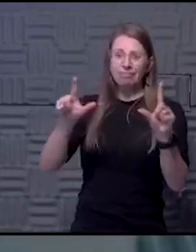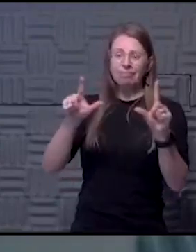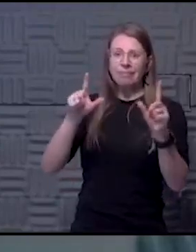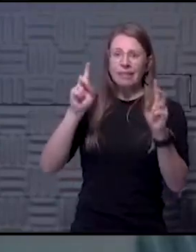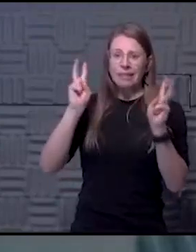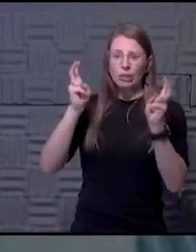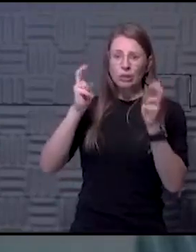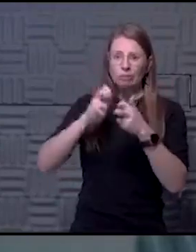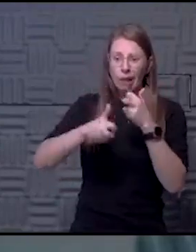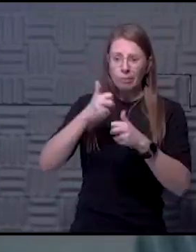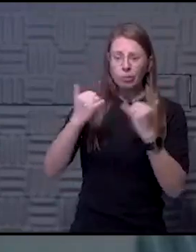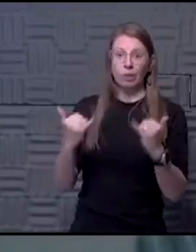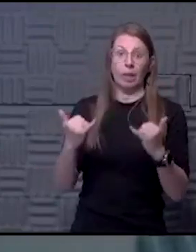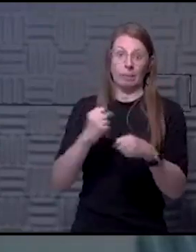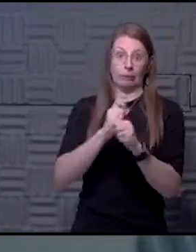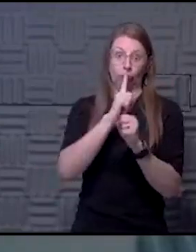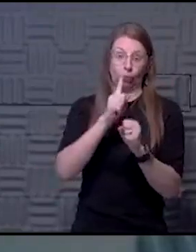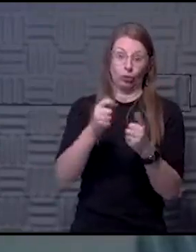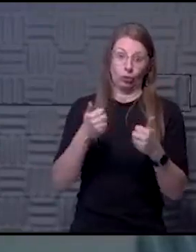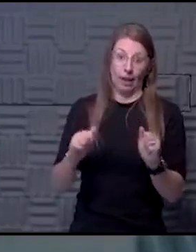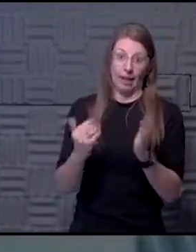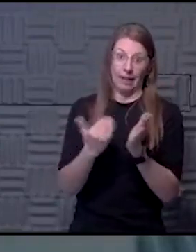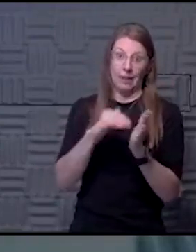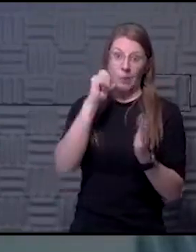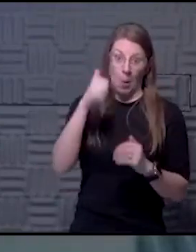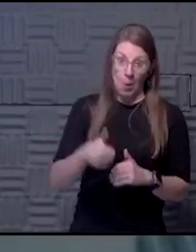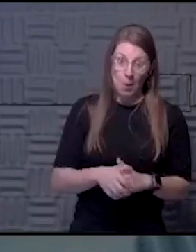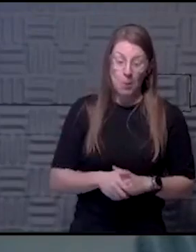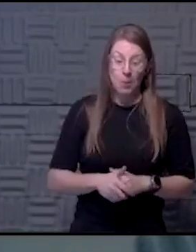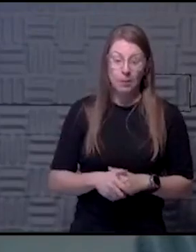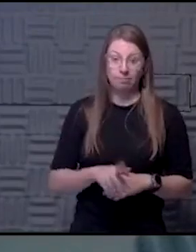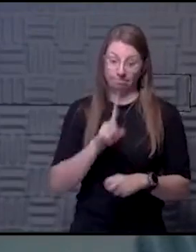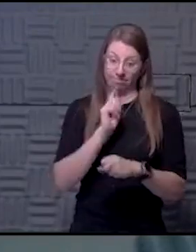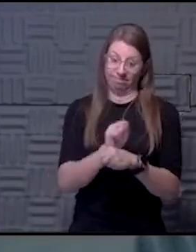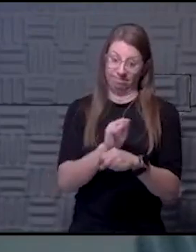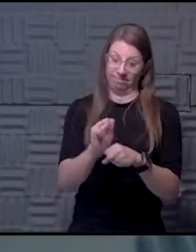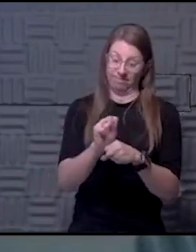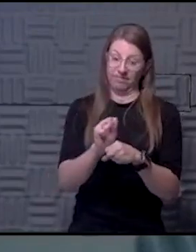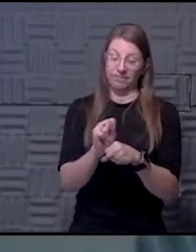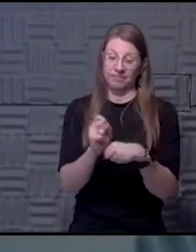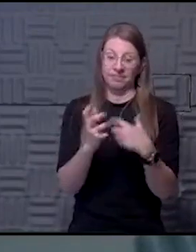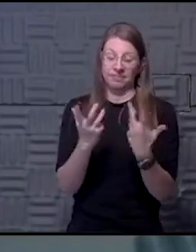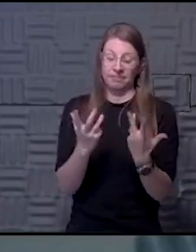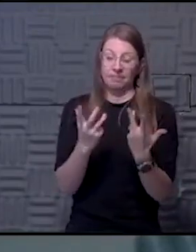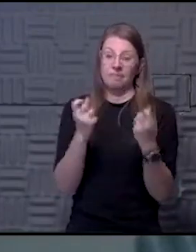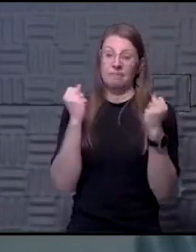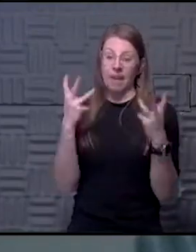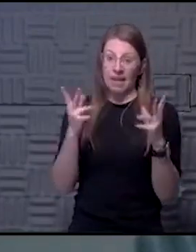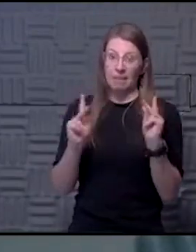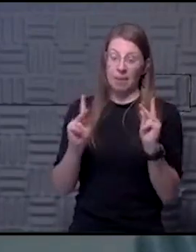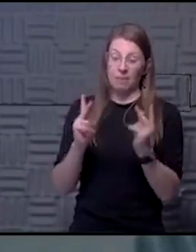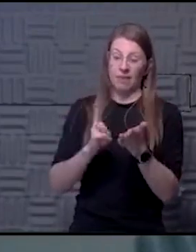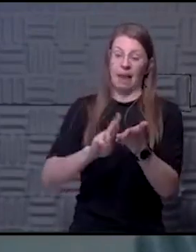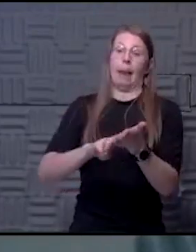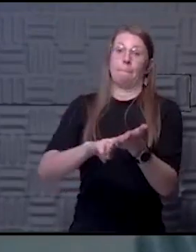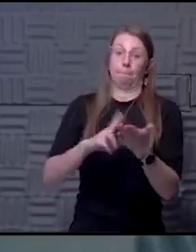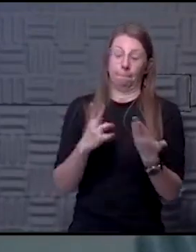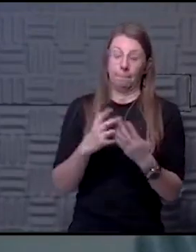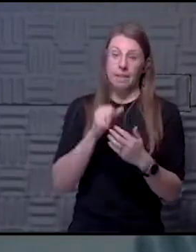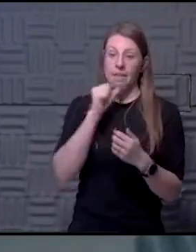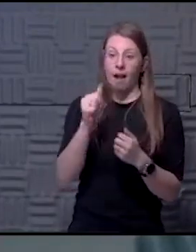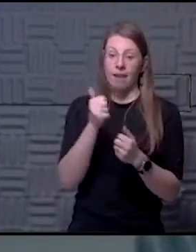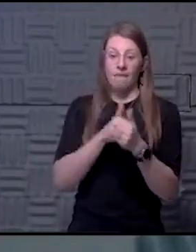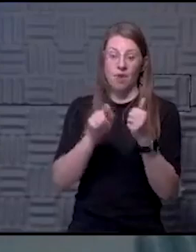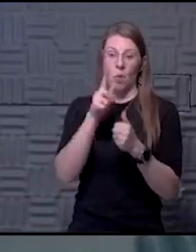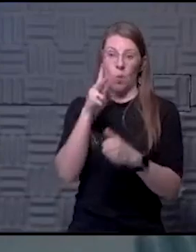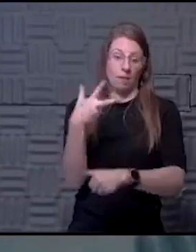today, make sure you try again tomorrow. The reality is, particularly given the volume that we have signing up, not everyone's going to